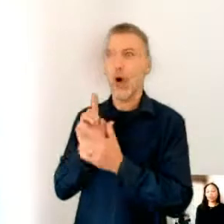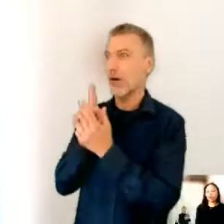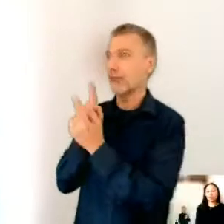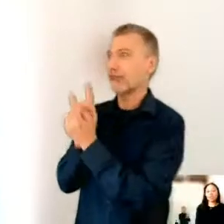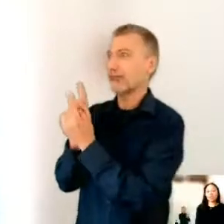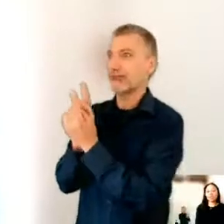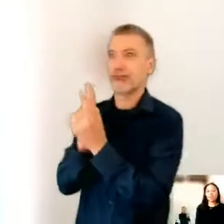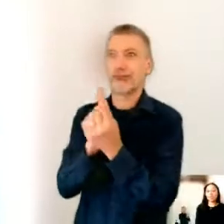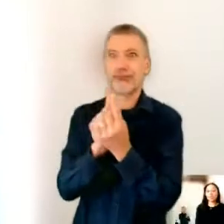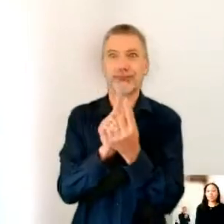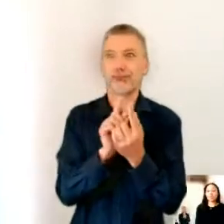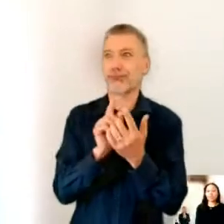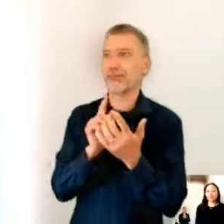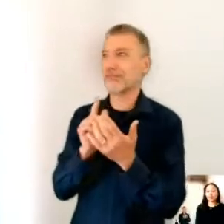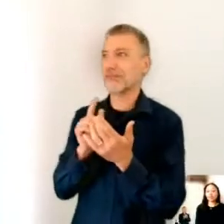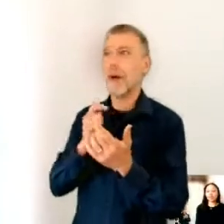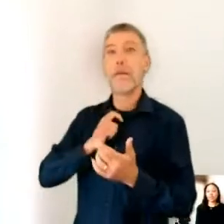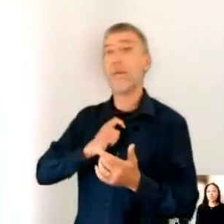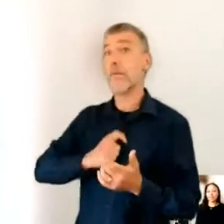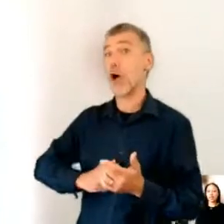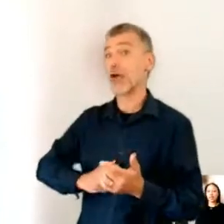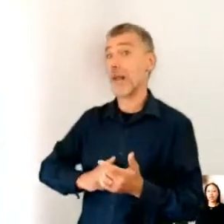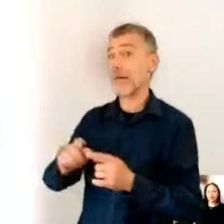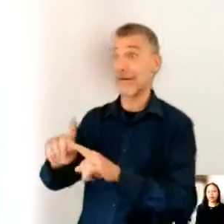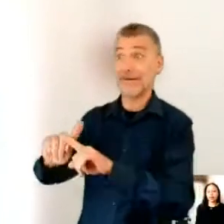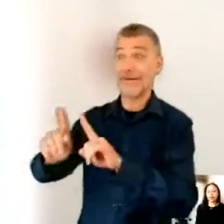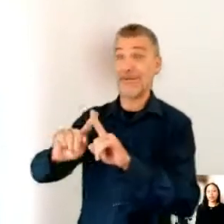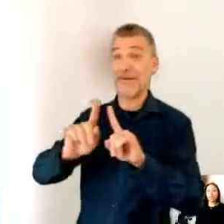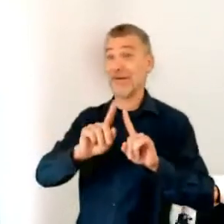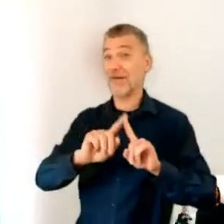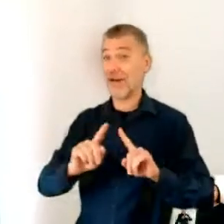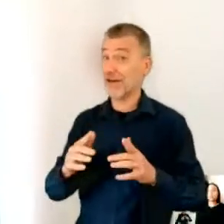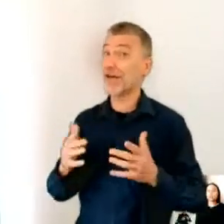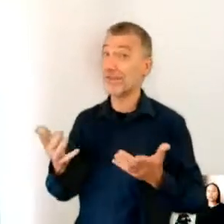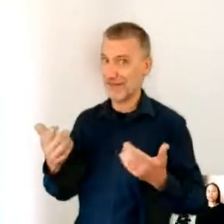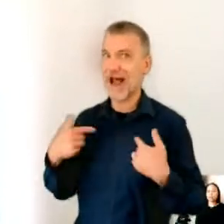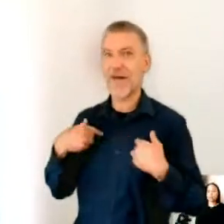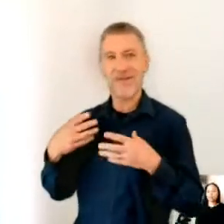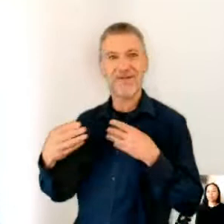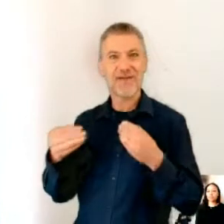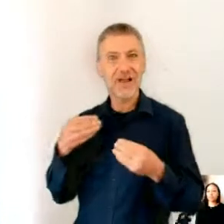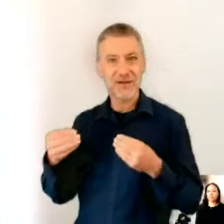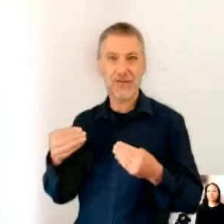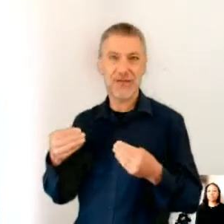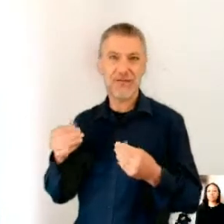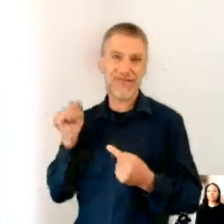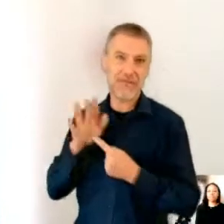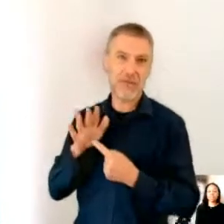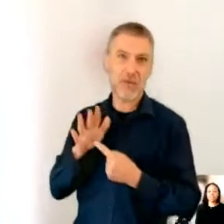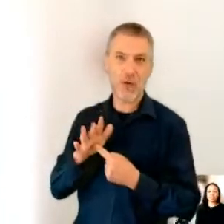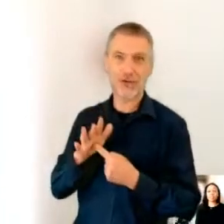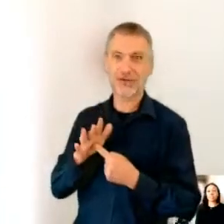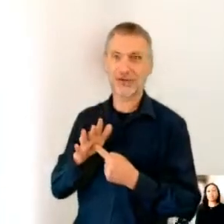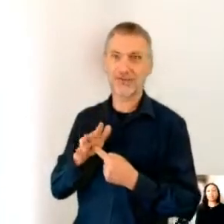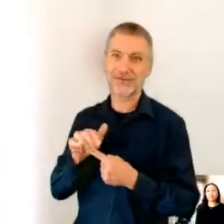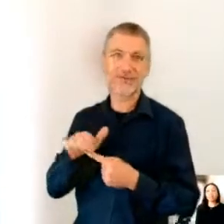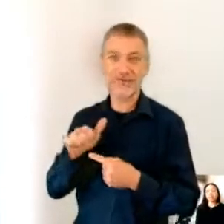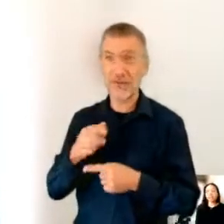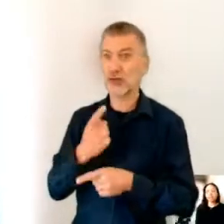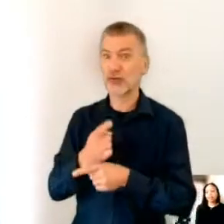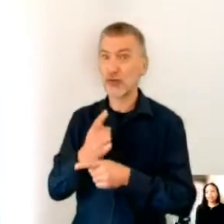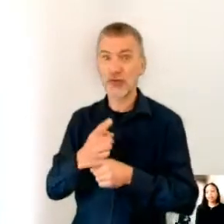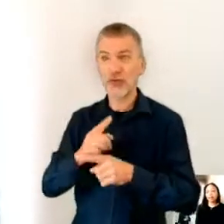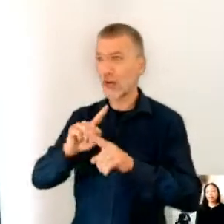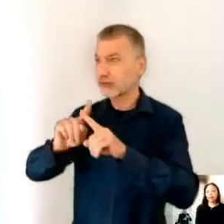different like personality traits and everything. So it's really versatile to being able to, speak to different team members,